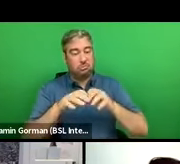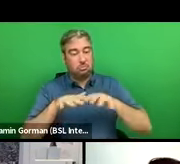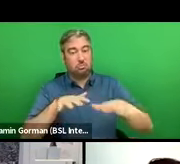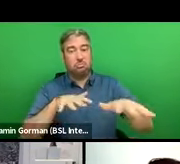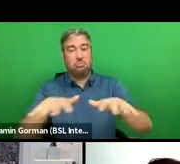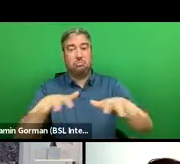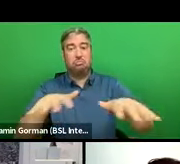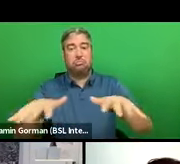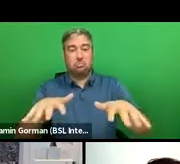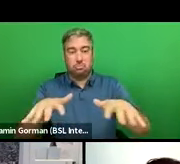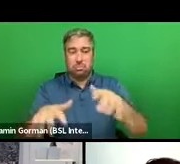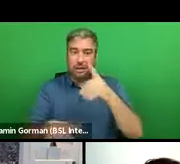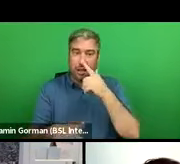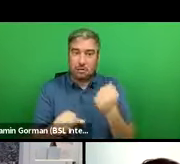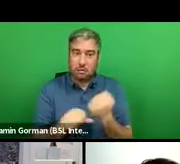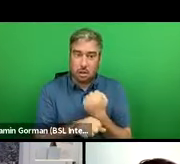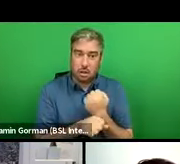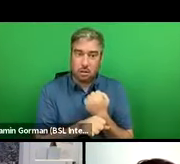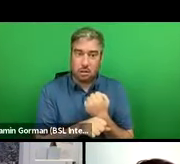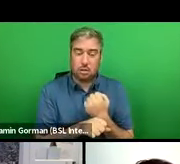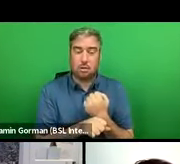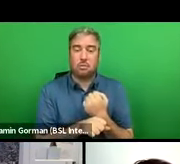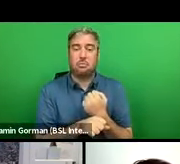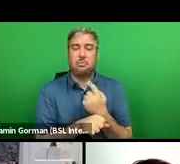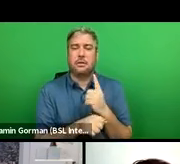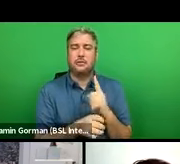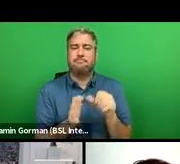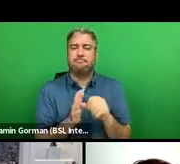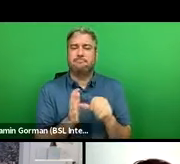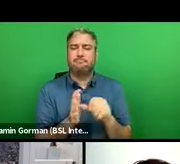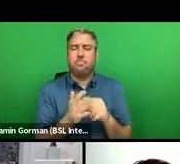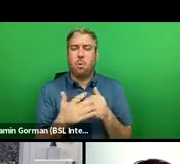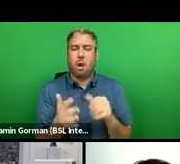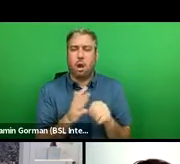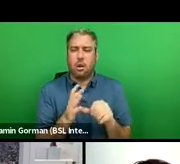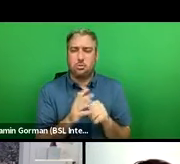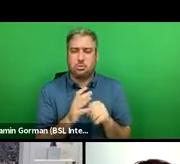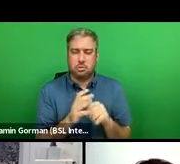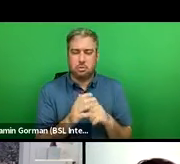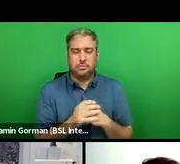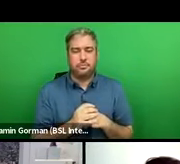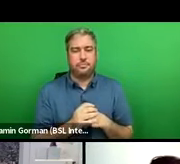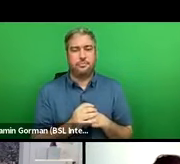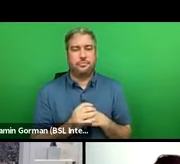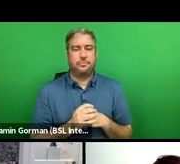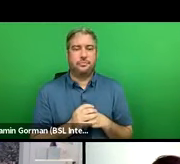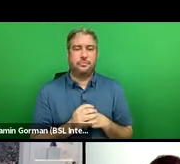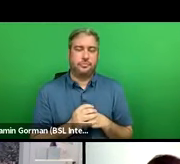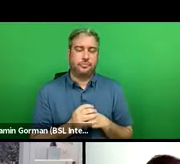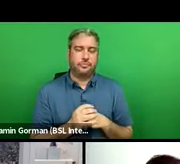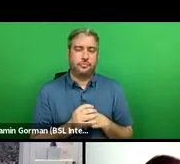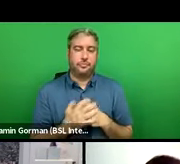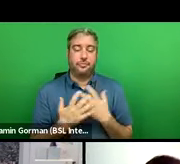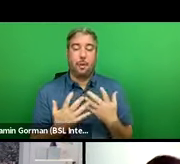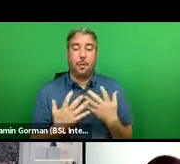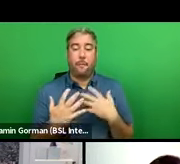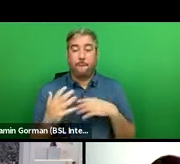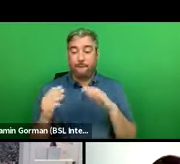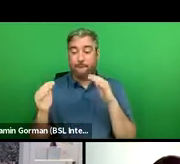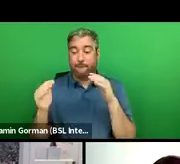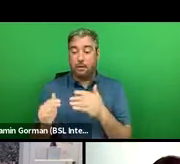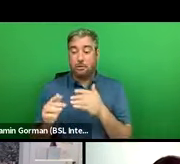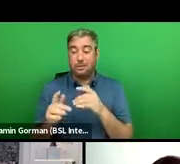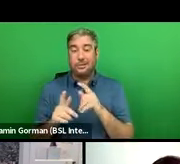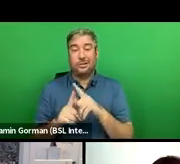more complicated. Now, focusing on digital efficiency, yes, I know the EU is